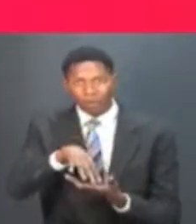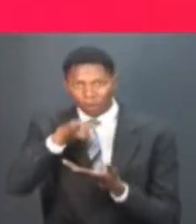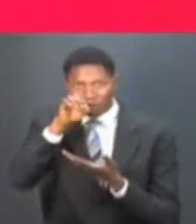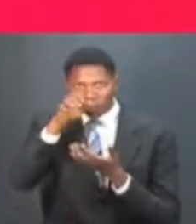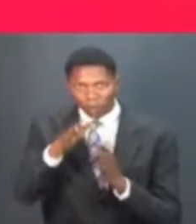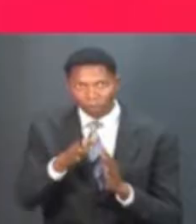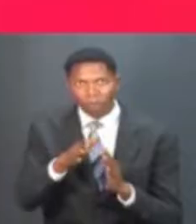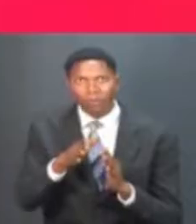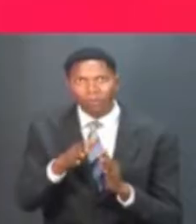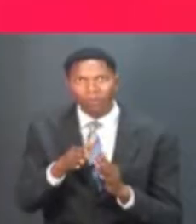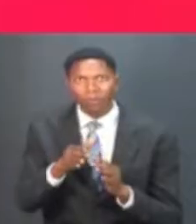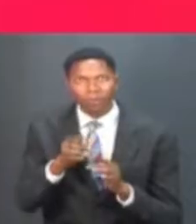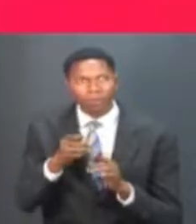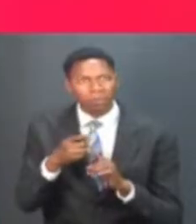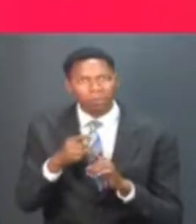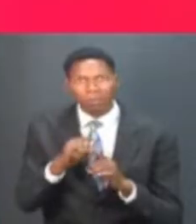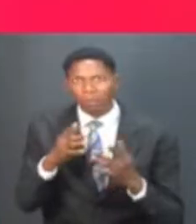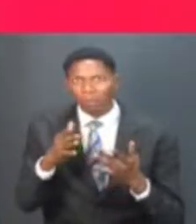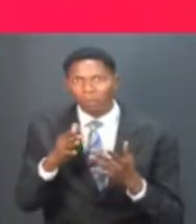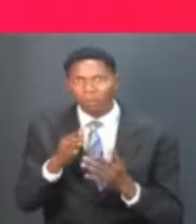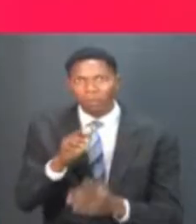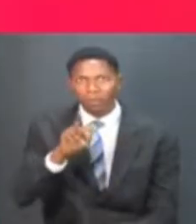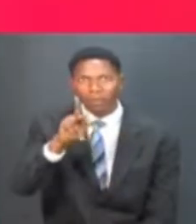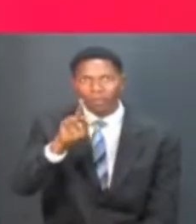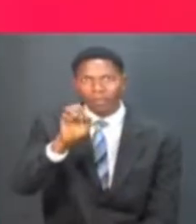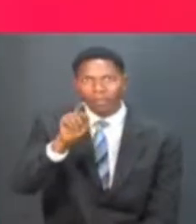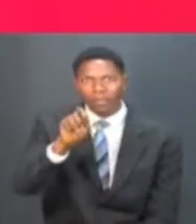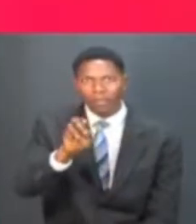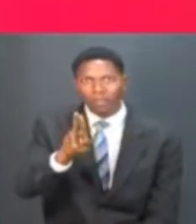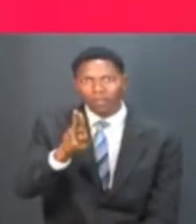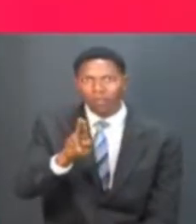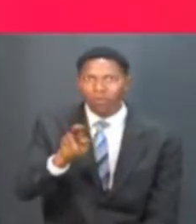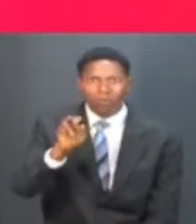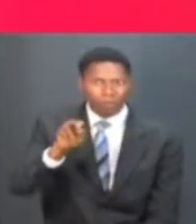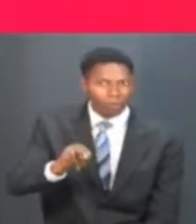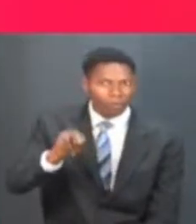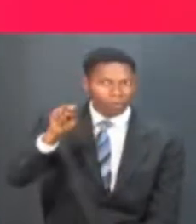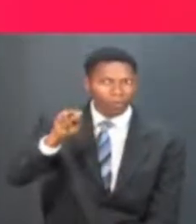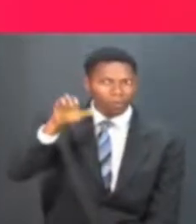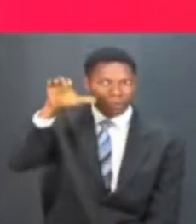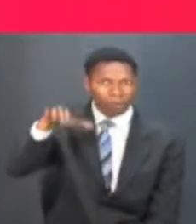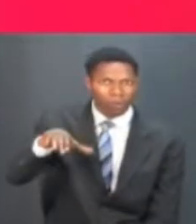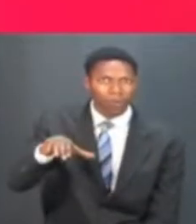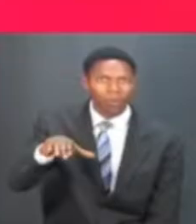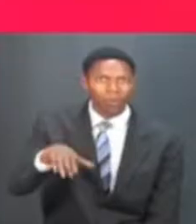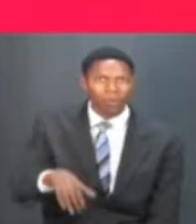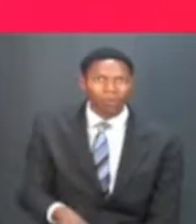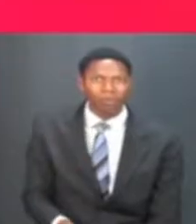students from the K2 North constituency,